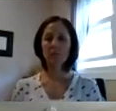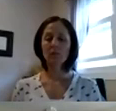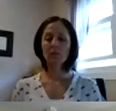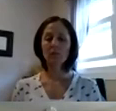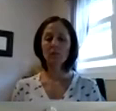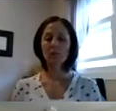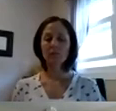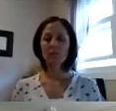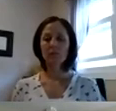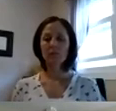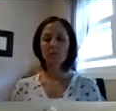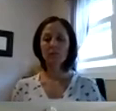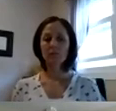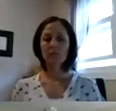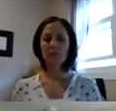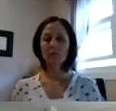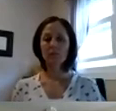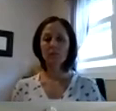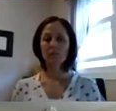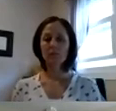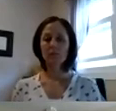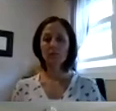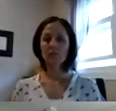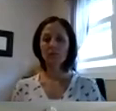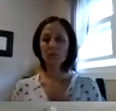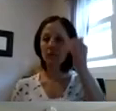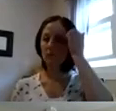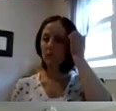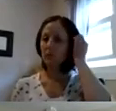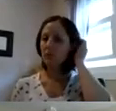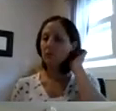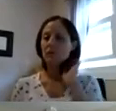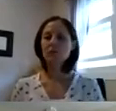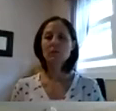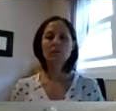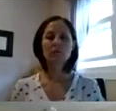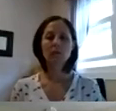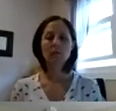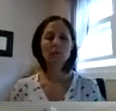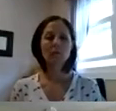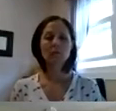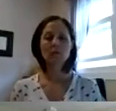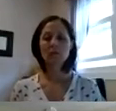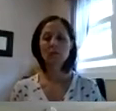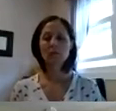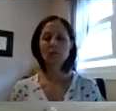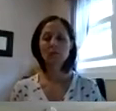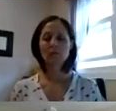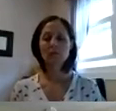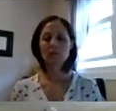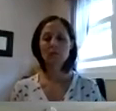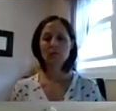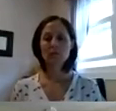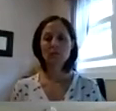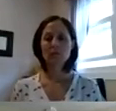planning team to participate in programming and assessment through regular check-ins with the artist and the lead organization. And that's so we can make sure that there is